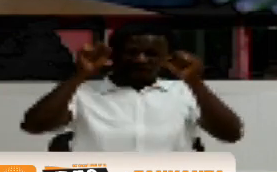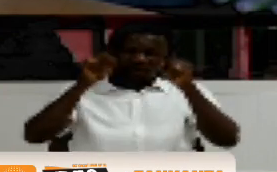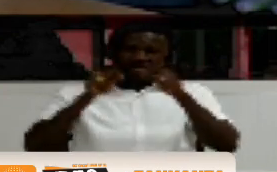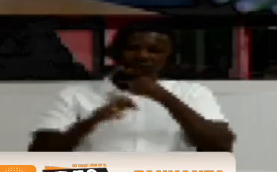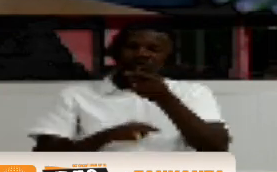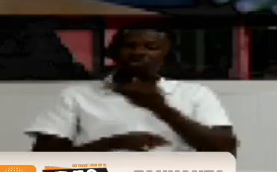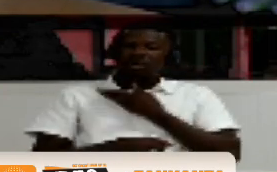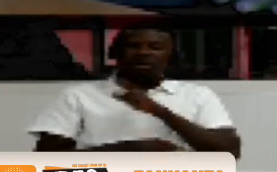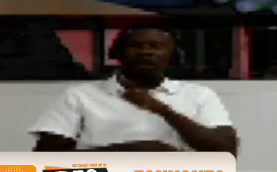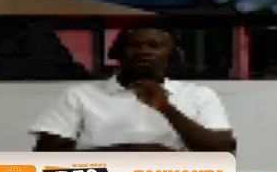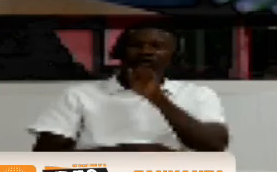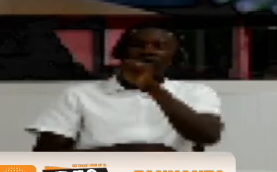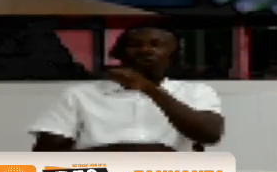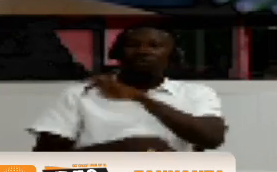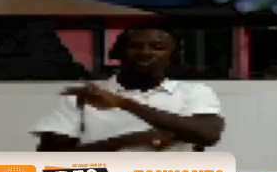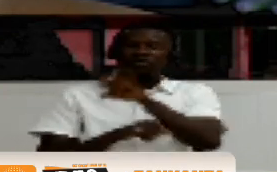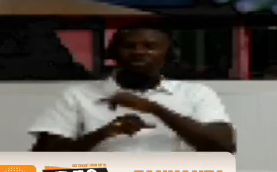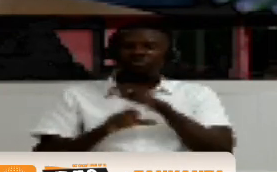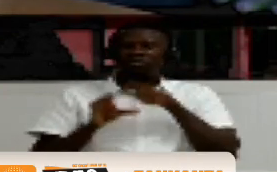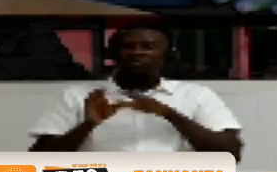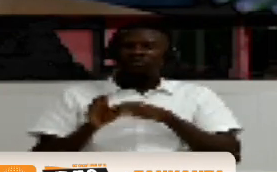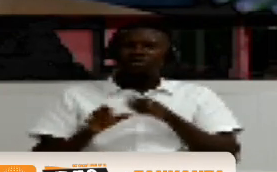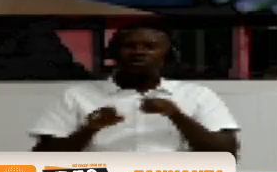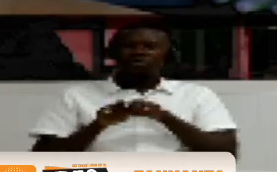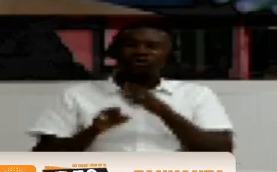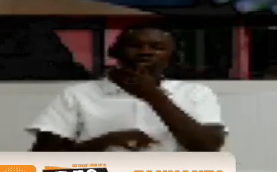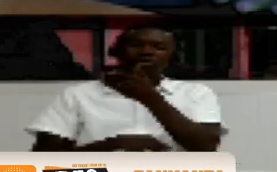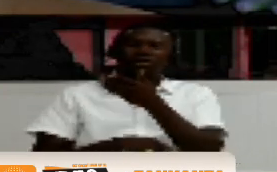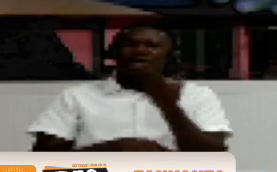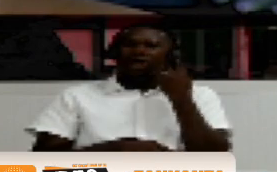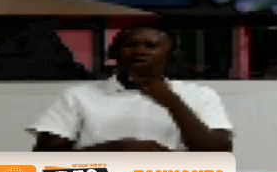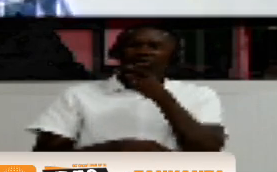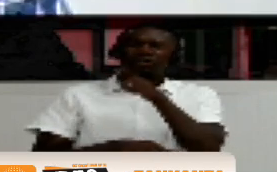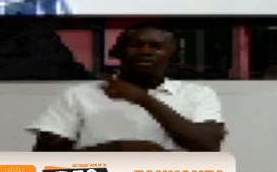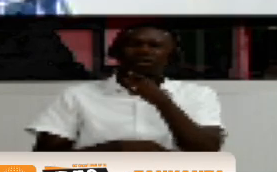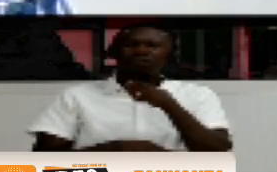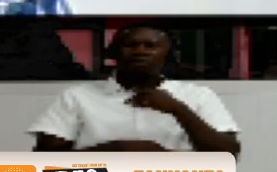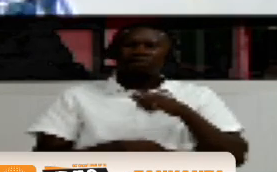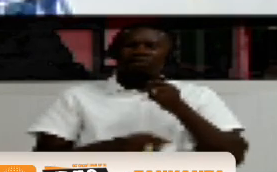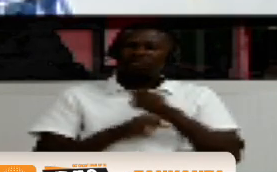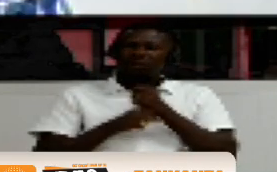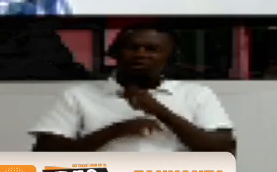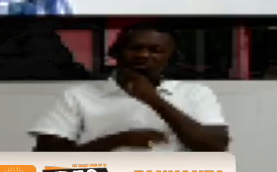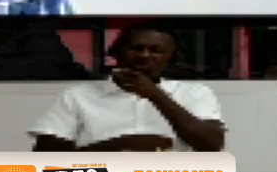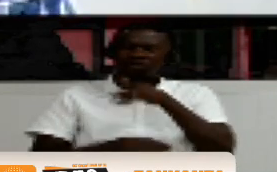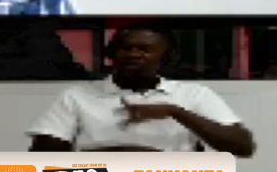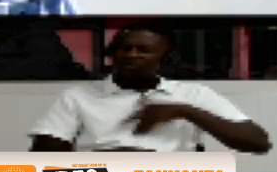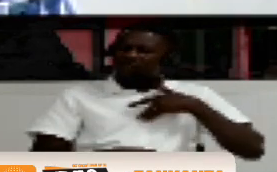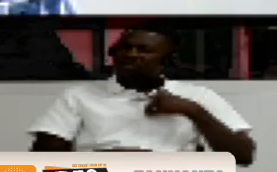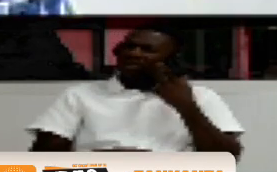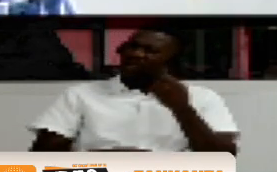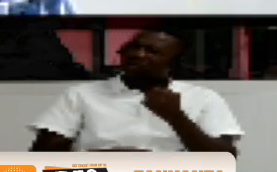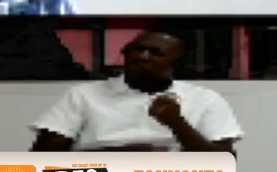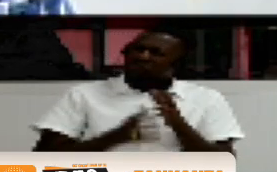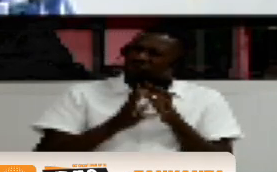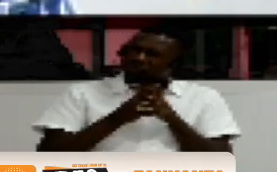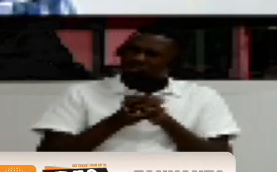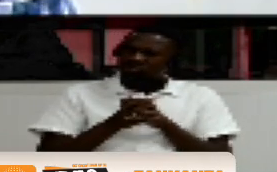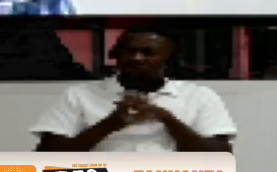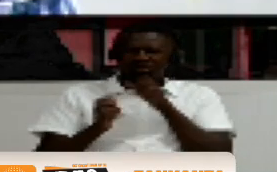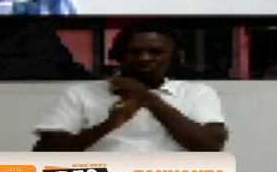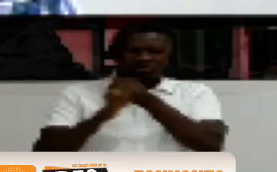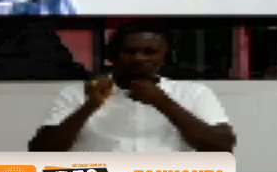you did not have your family members there with you. I mean, how did that make you feel? How did you cope with the